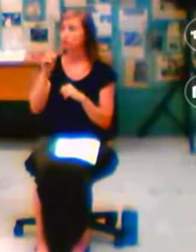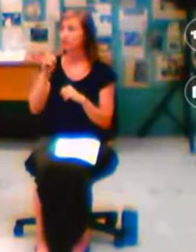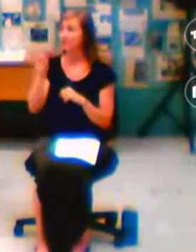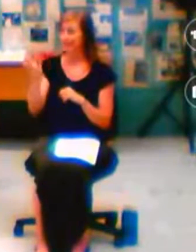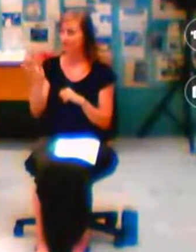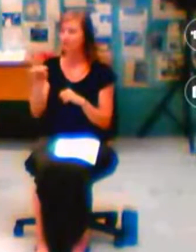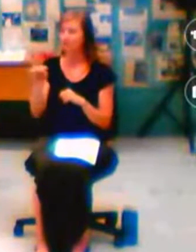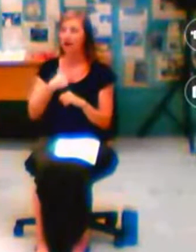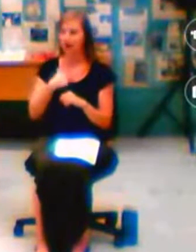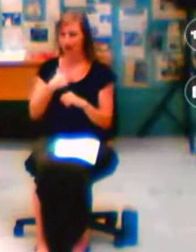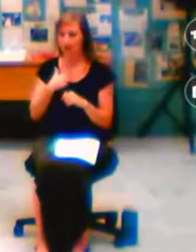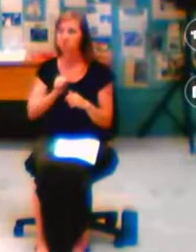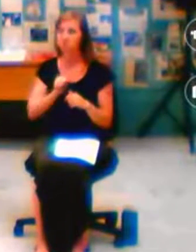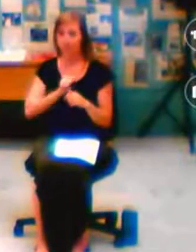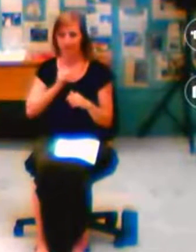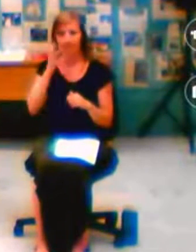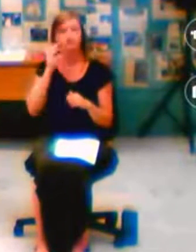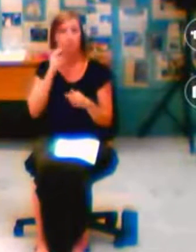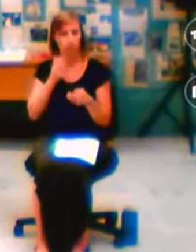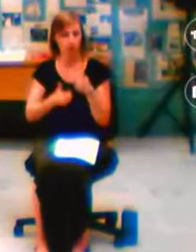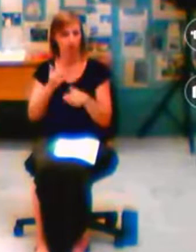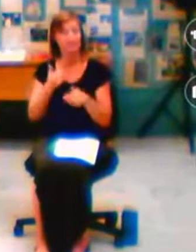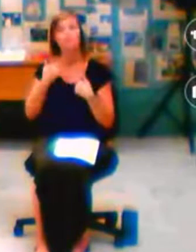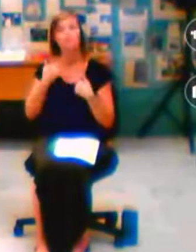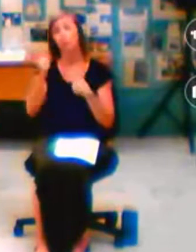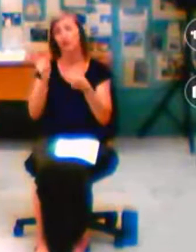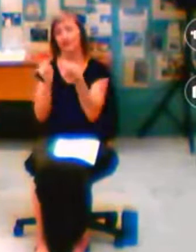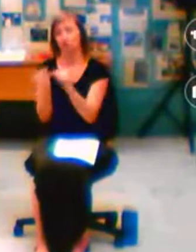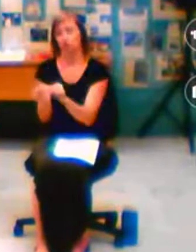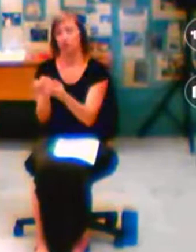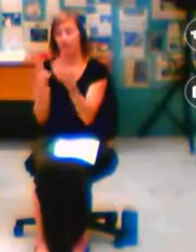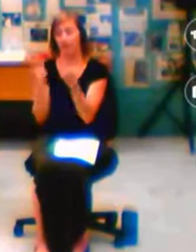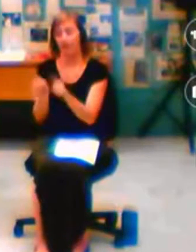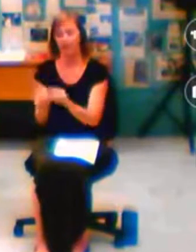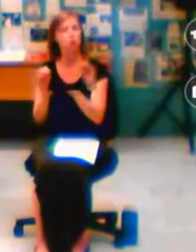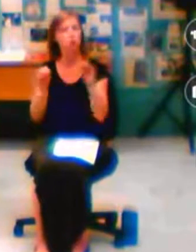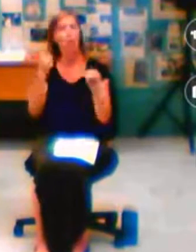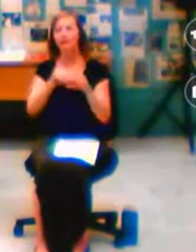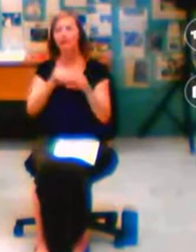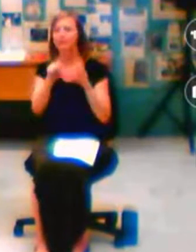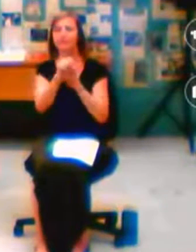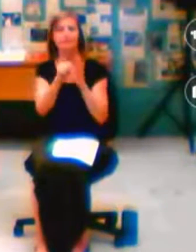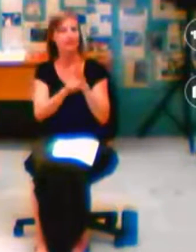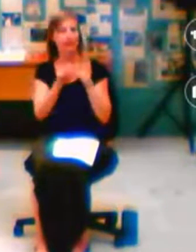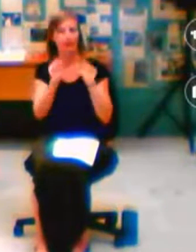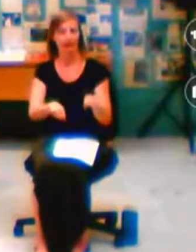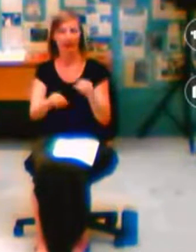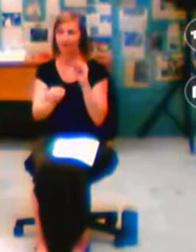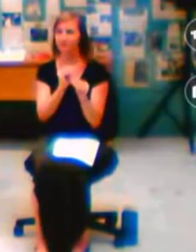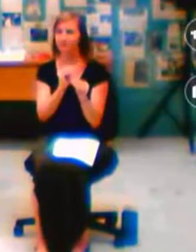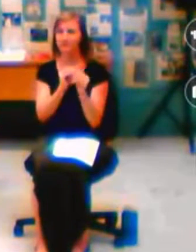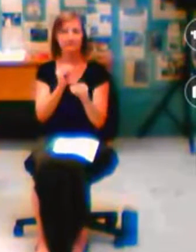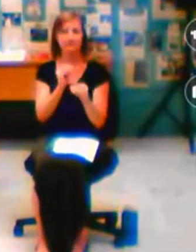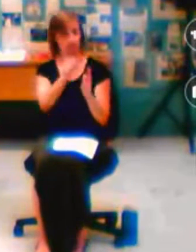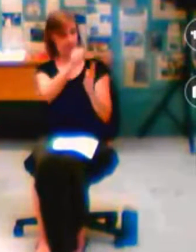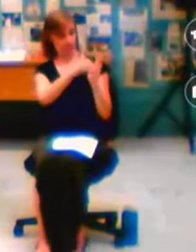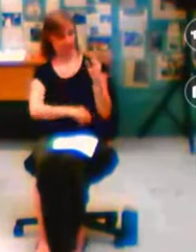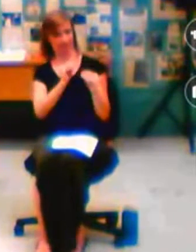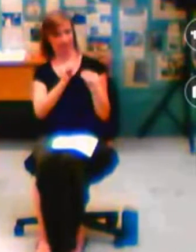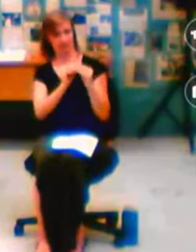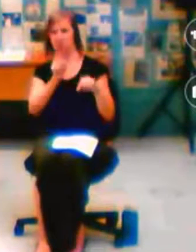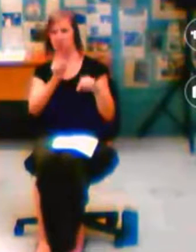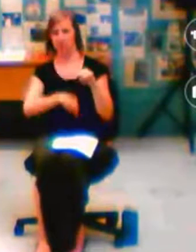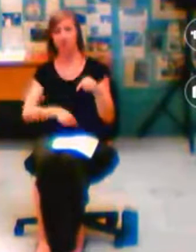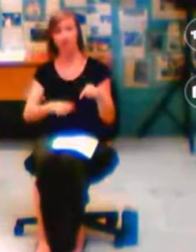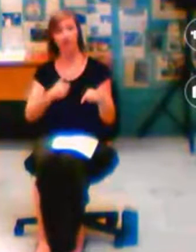harder time hearing you than okay. We will. Fine. I have one comment in that, like, back in 2008, I